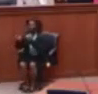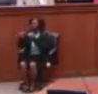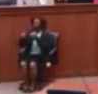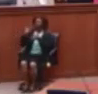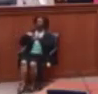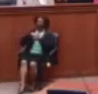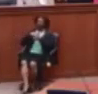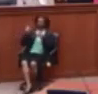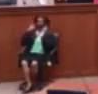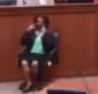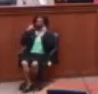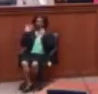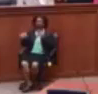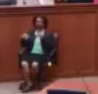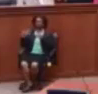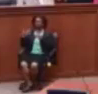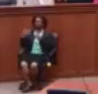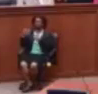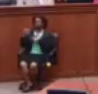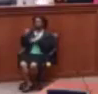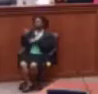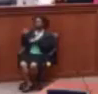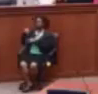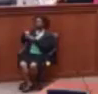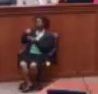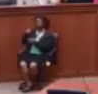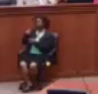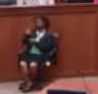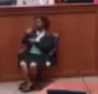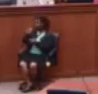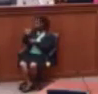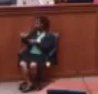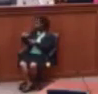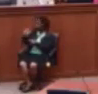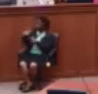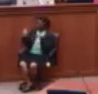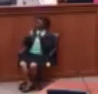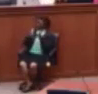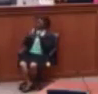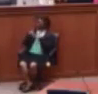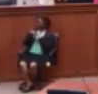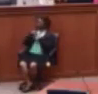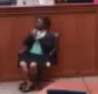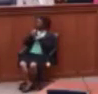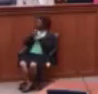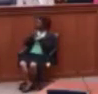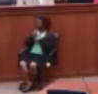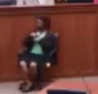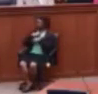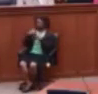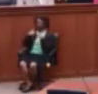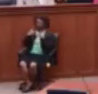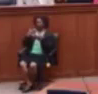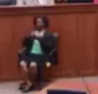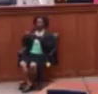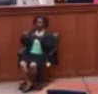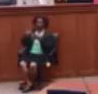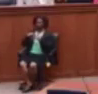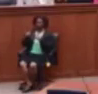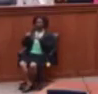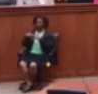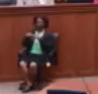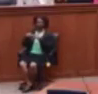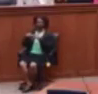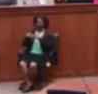what we heard is that in the rural and smaller parishes, there are dispersed resources. It's